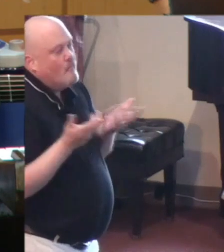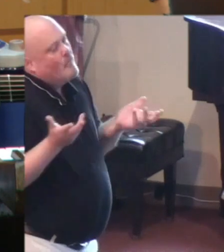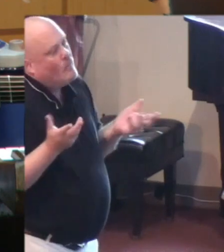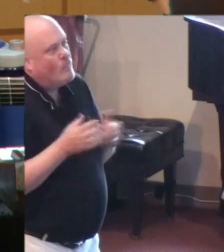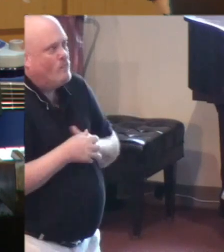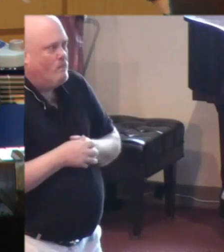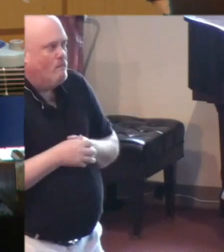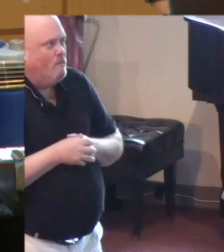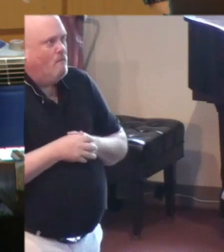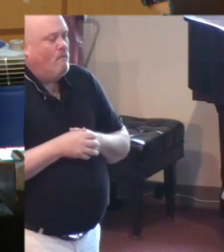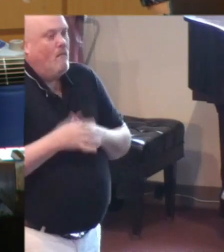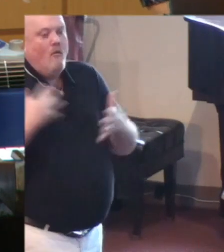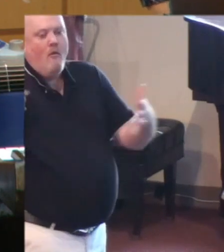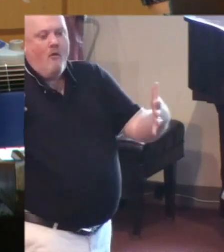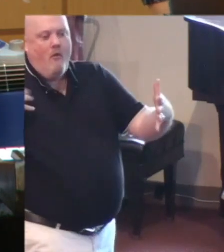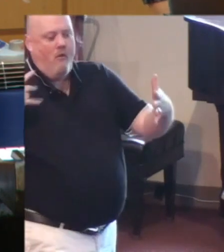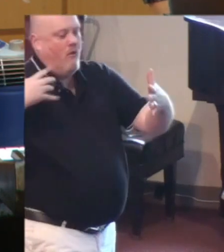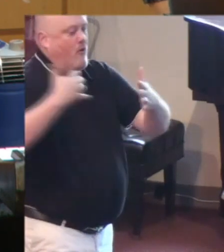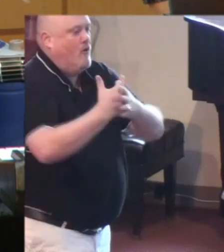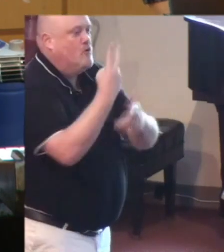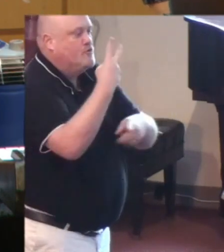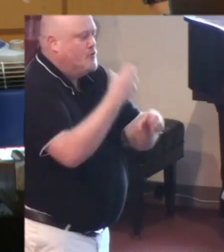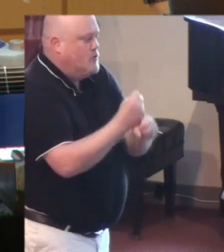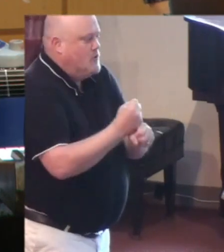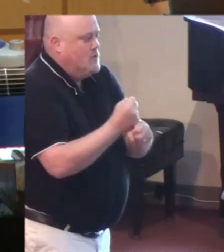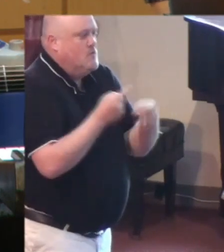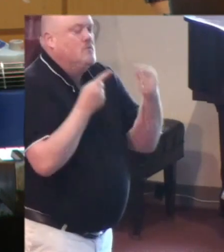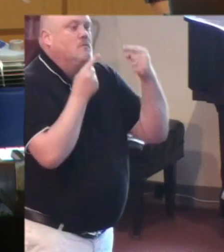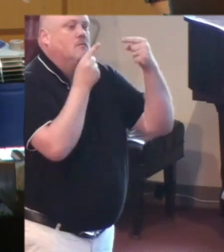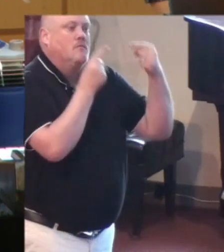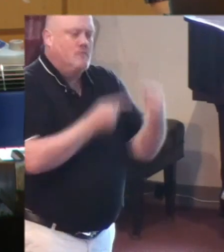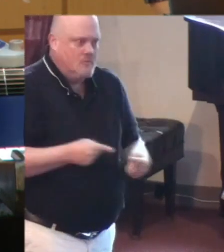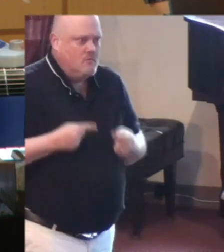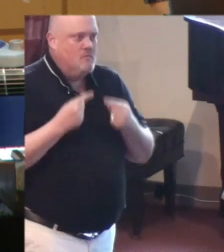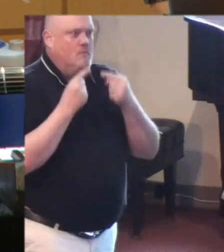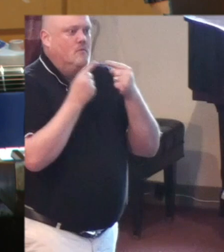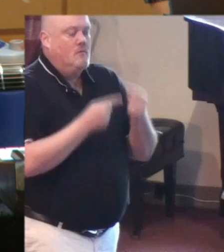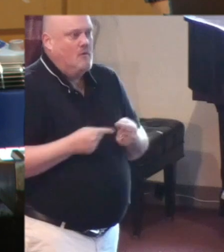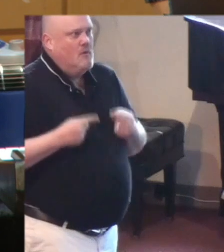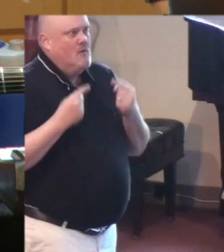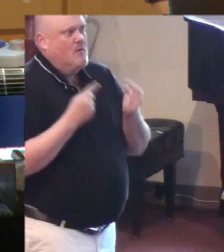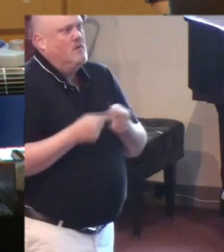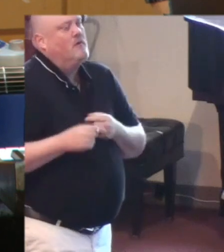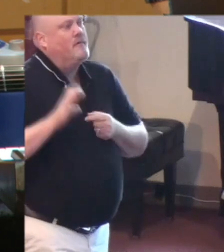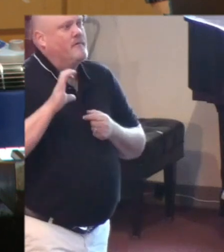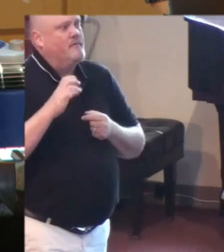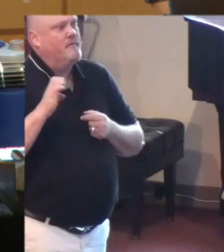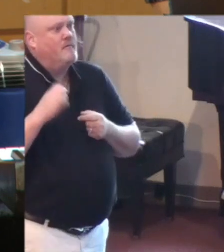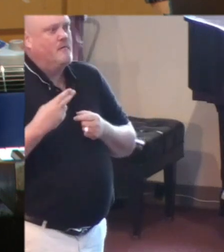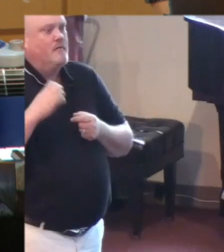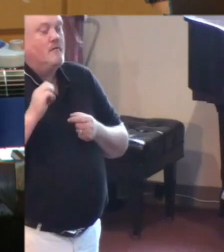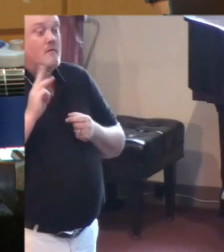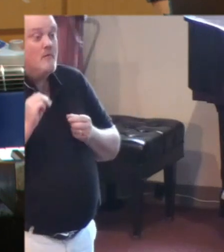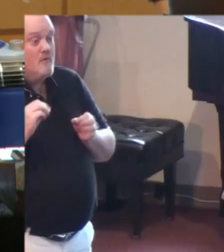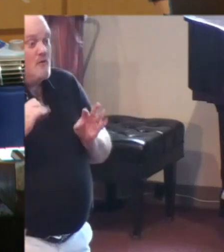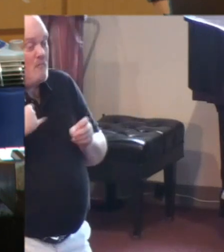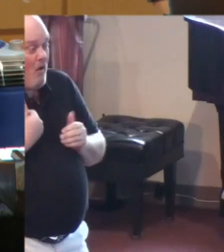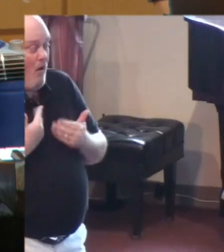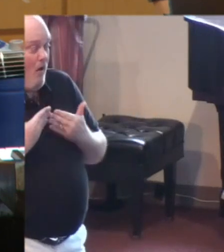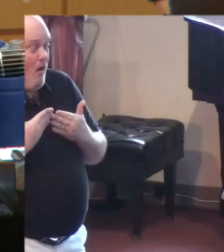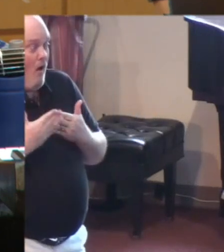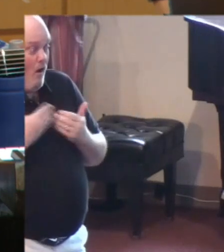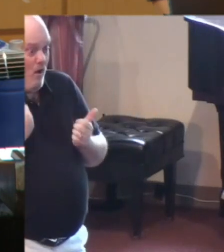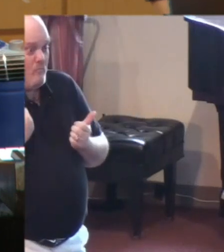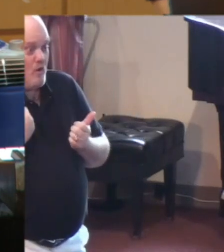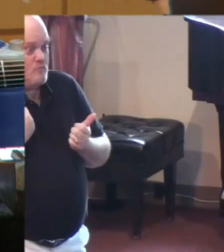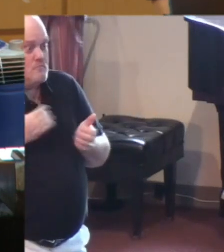So fast forward 2 years after trying chemo and radiation and almost dying from that, and